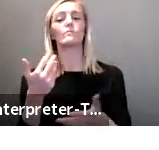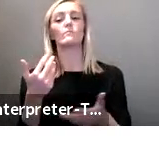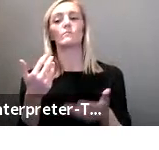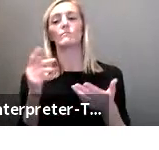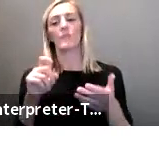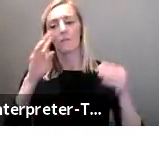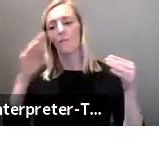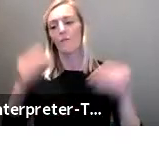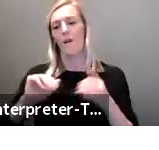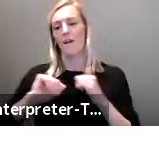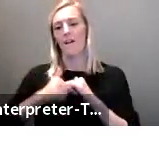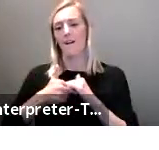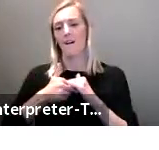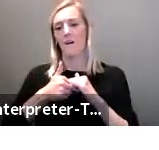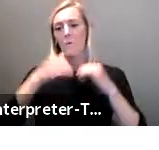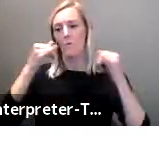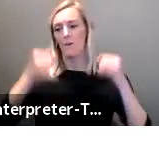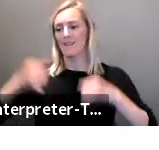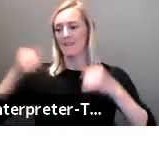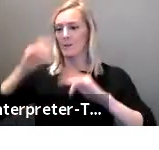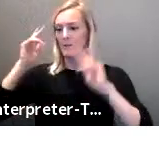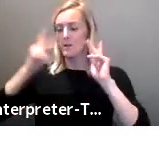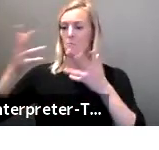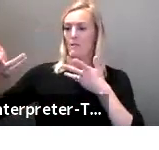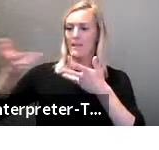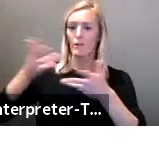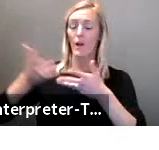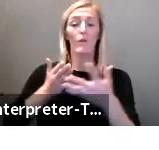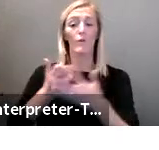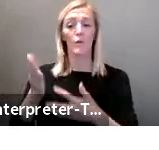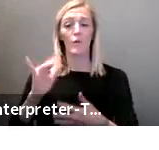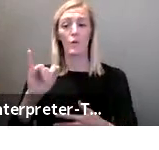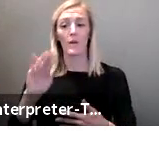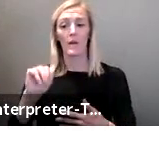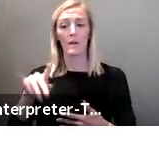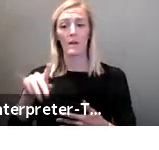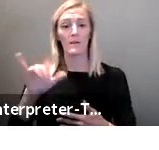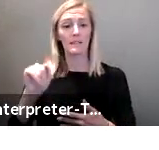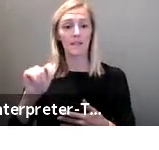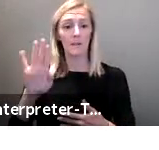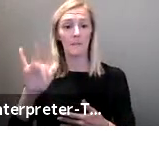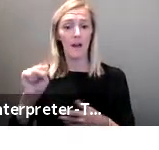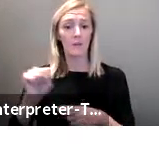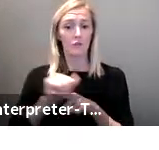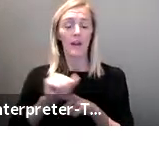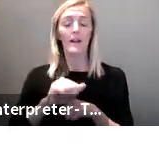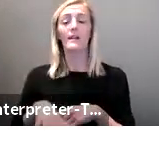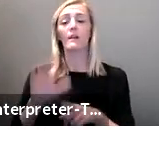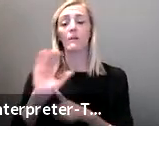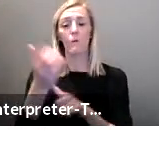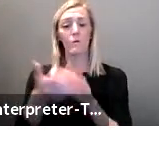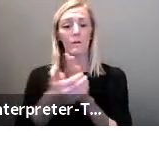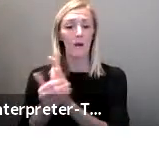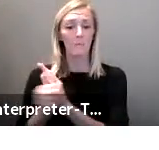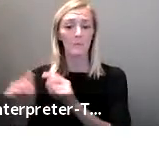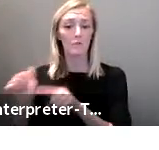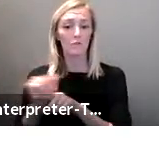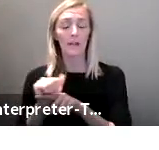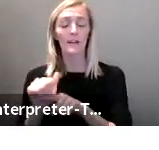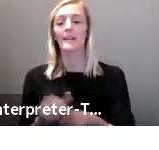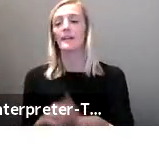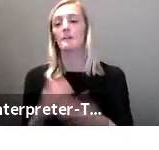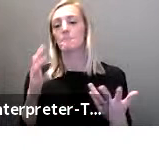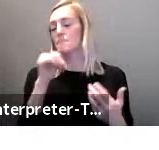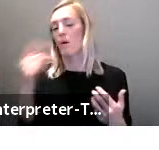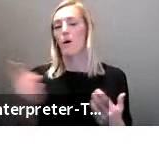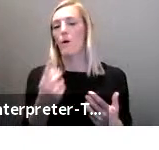people are interacting through implicit bias training and cultural competency training, they don't, it doesn't always address